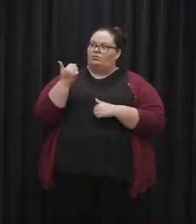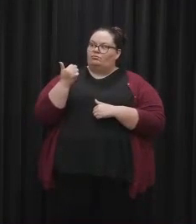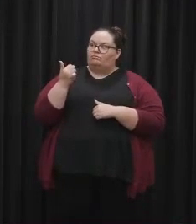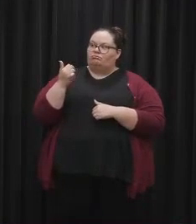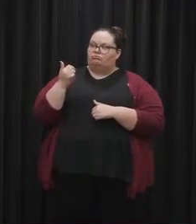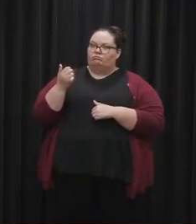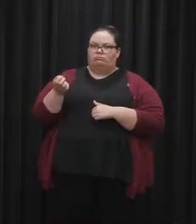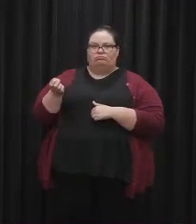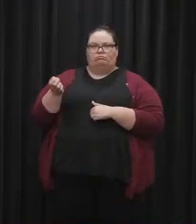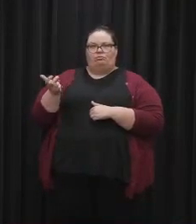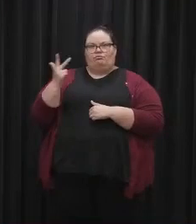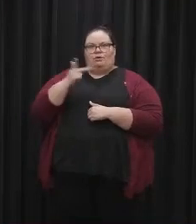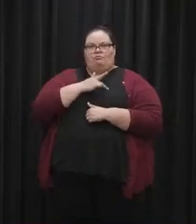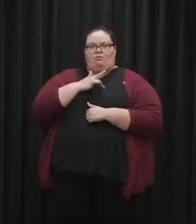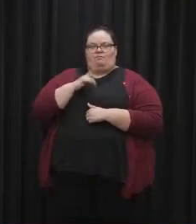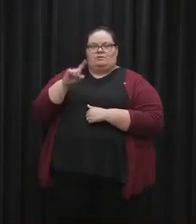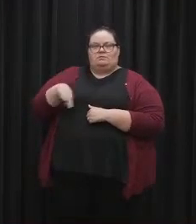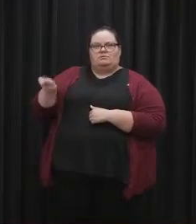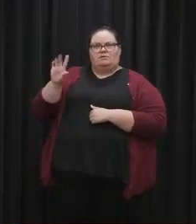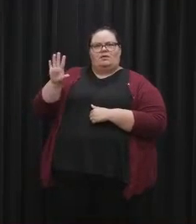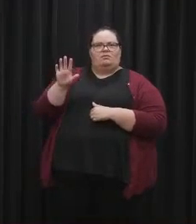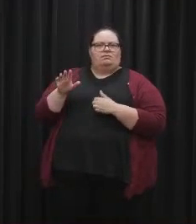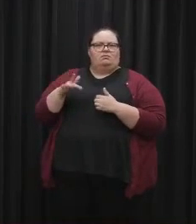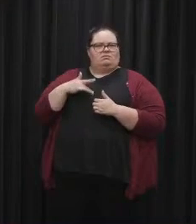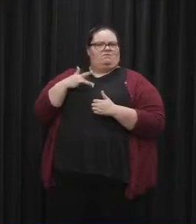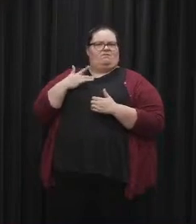and what has the tone of those discussions been like?